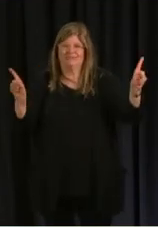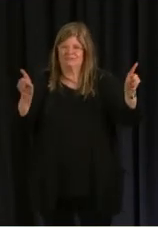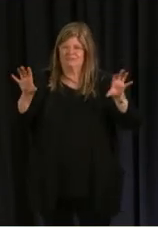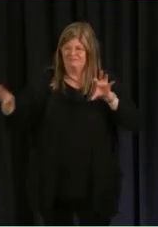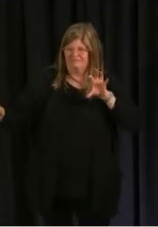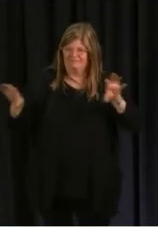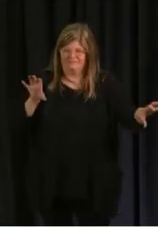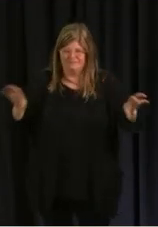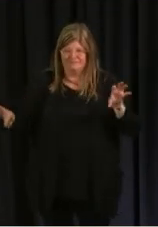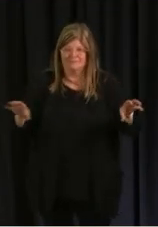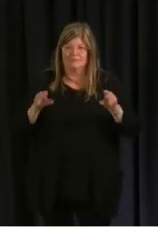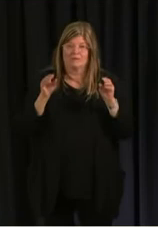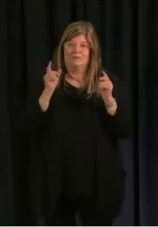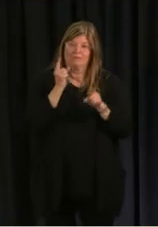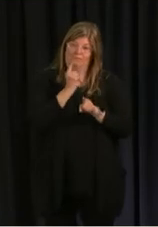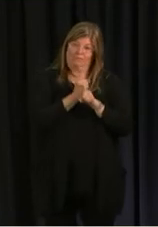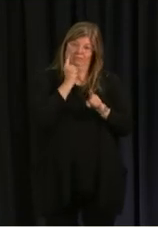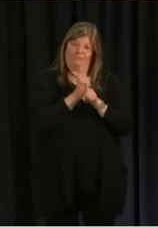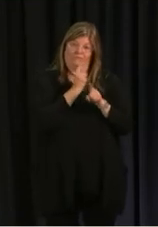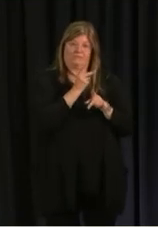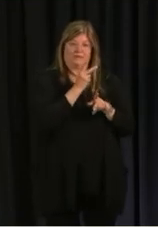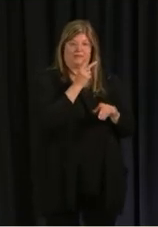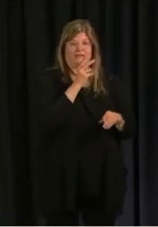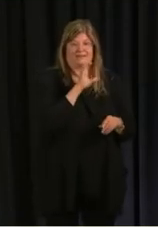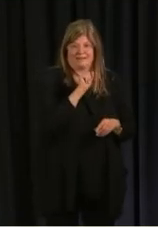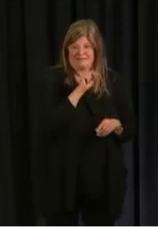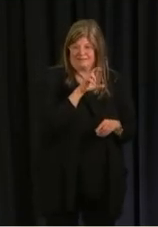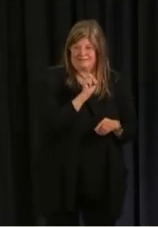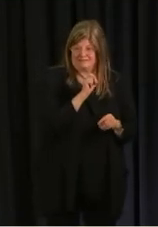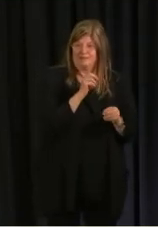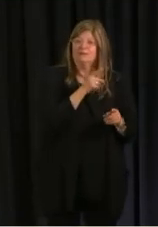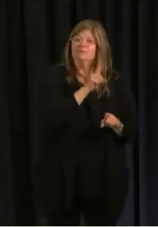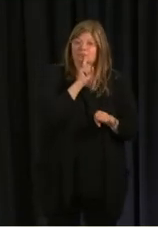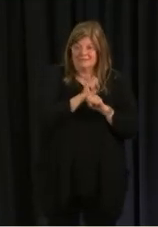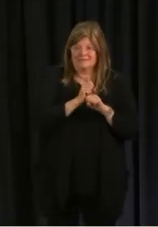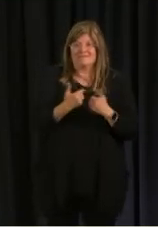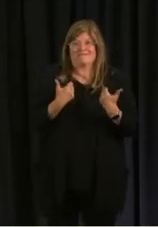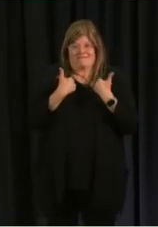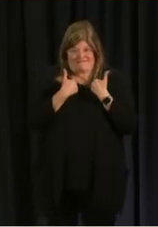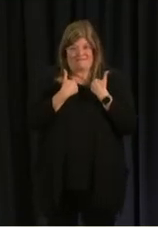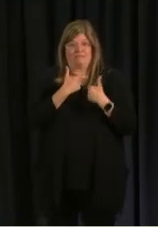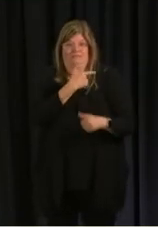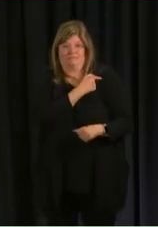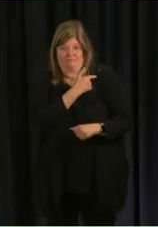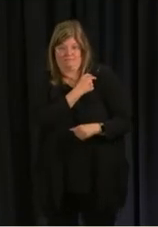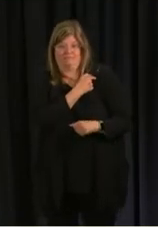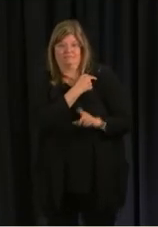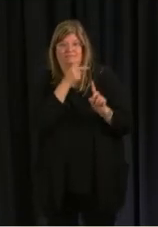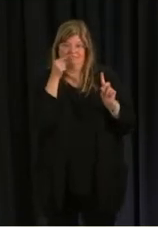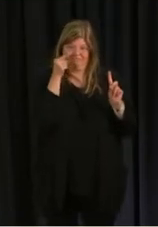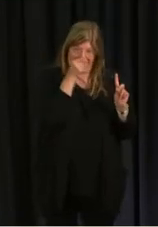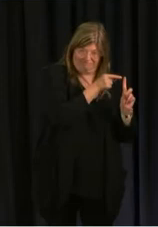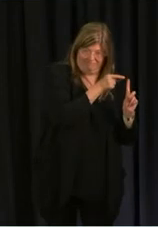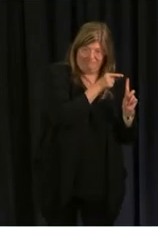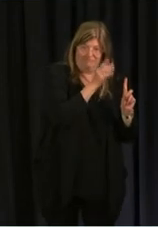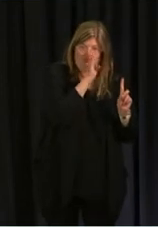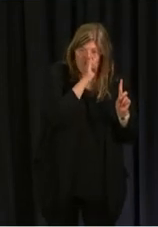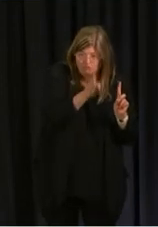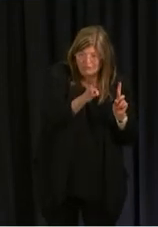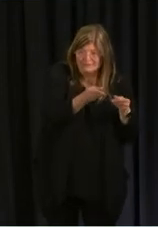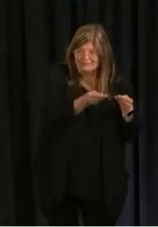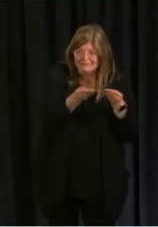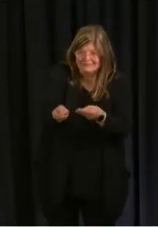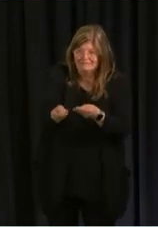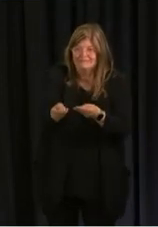care providers, we actually have vaccines going directly to our largest healthcare providers, those that support mainly